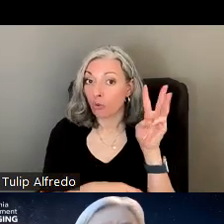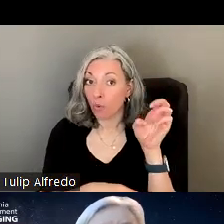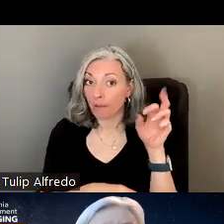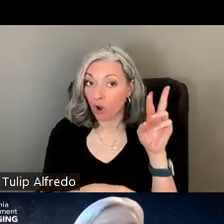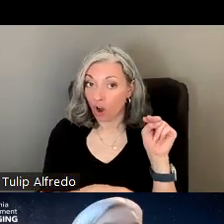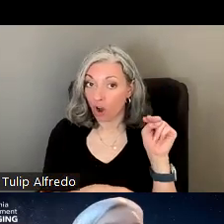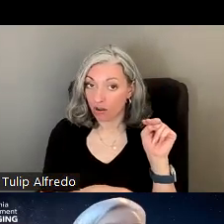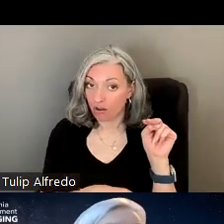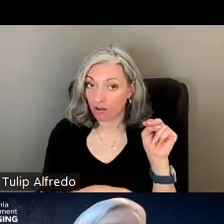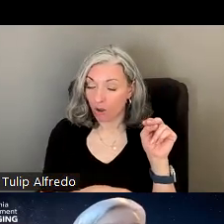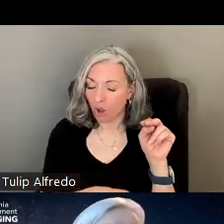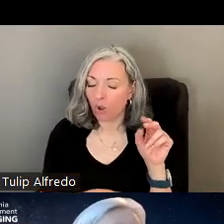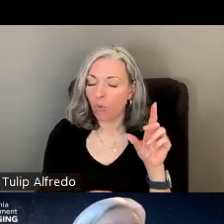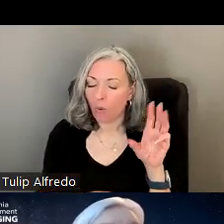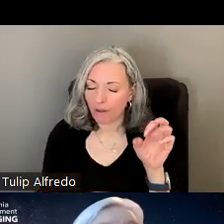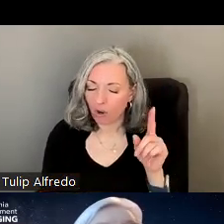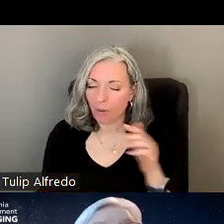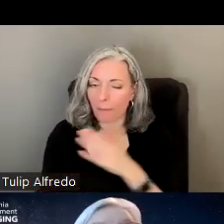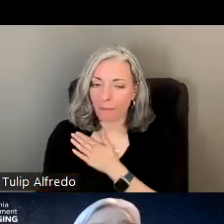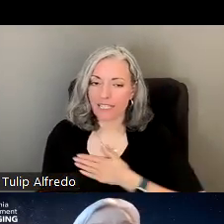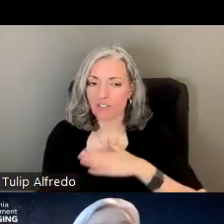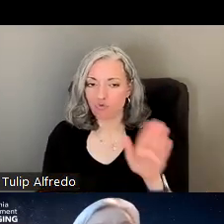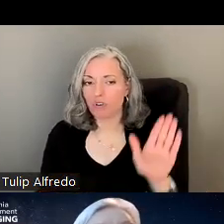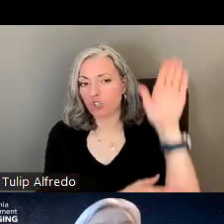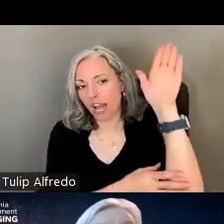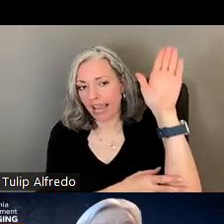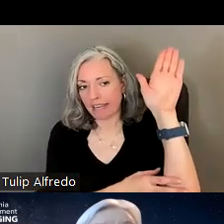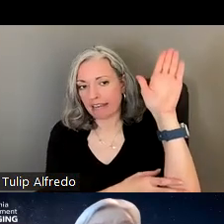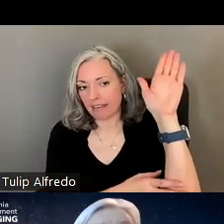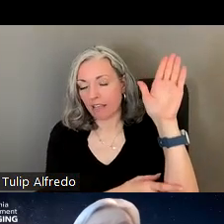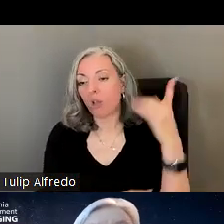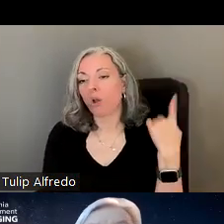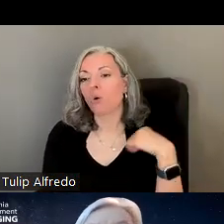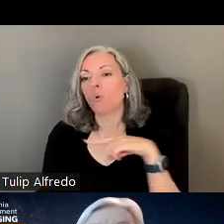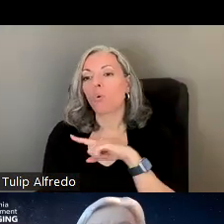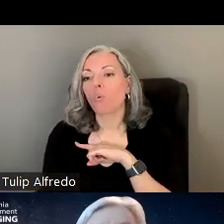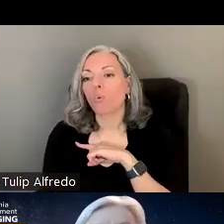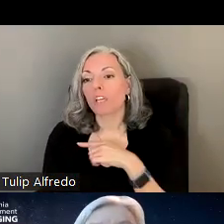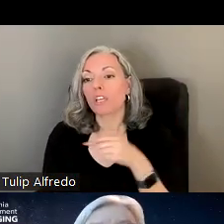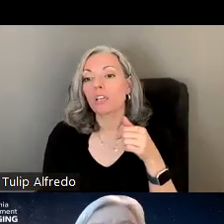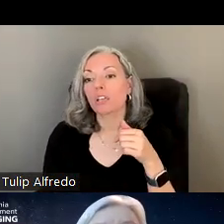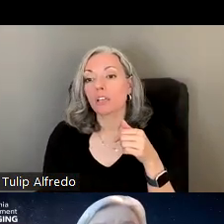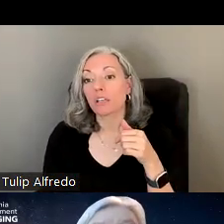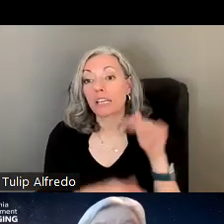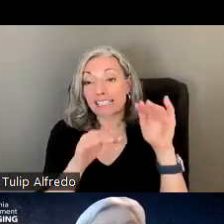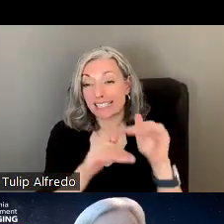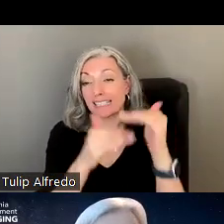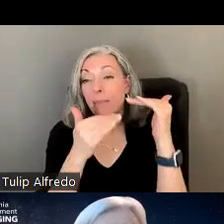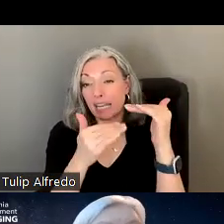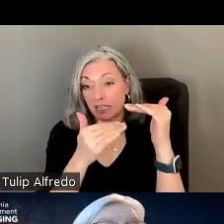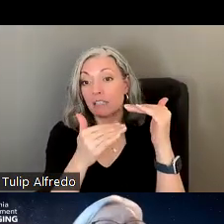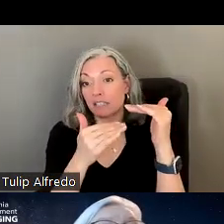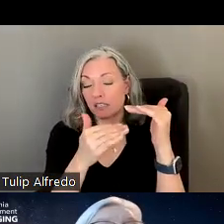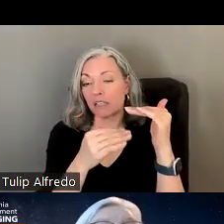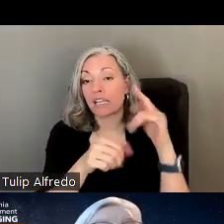do your raised hand icon. Do remember that public comment is limited to 2